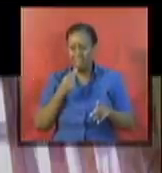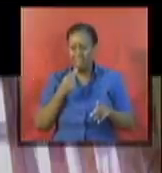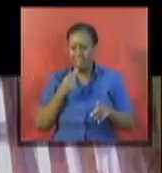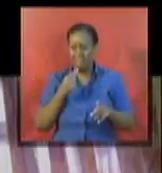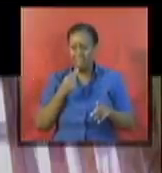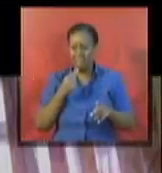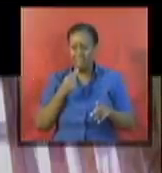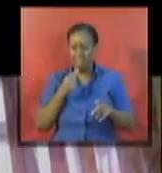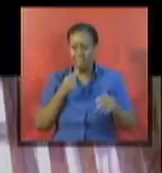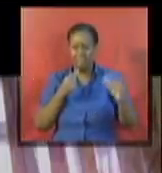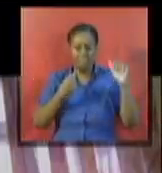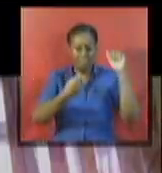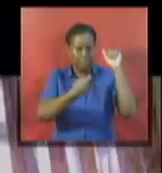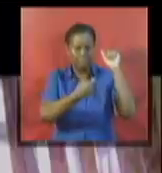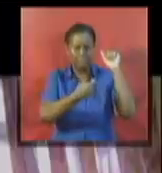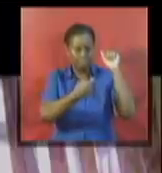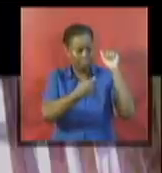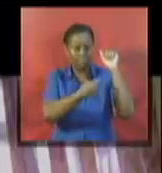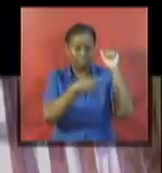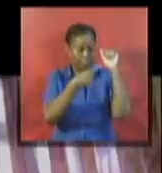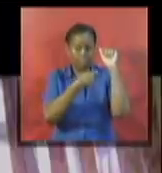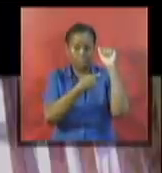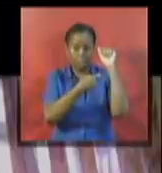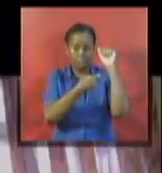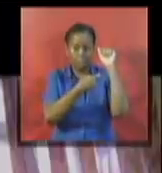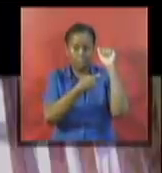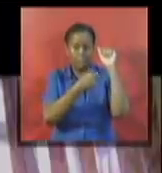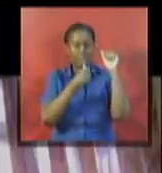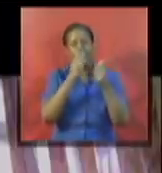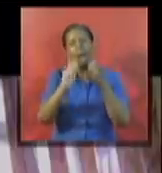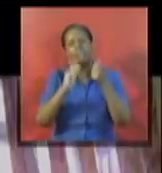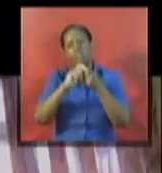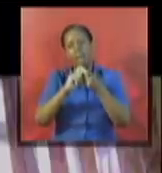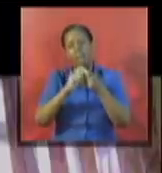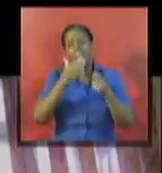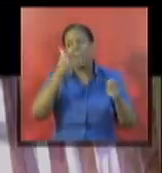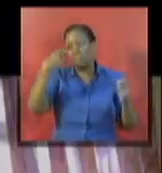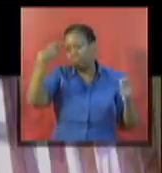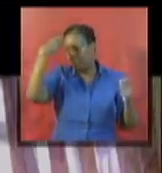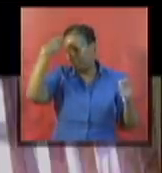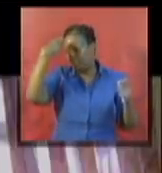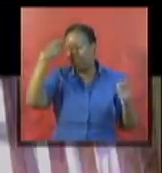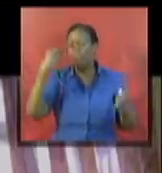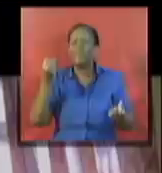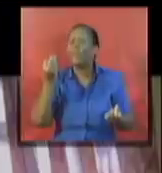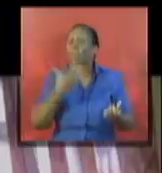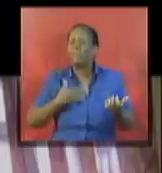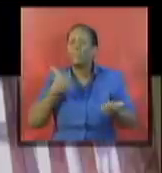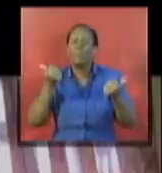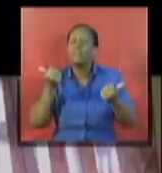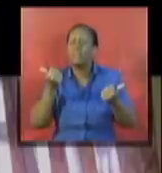speak to which option is better, or if both are recommended,